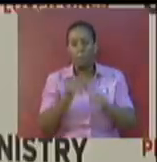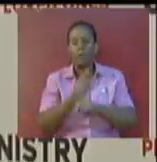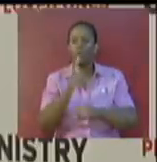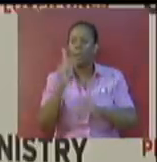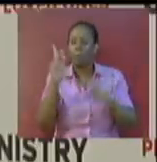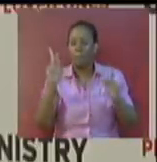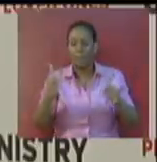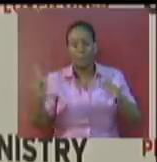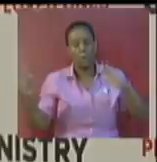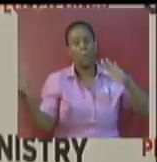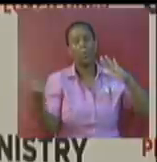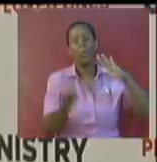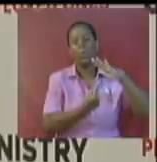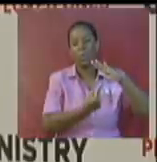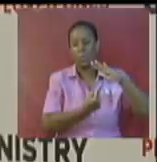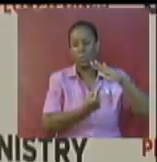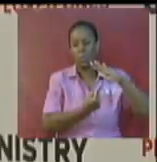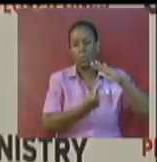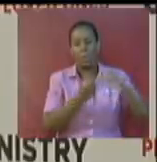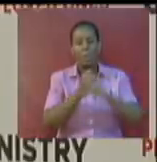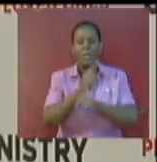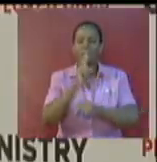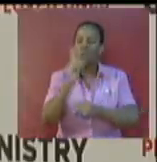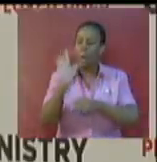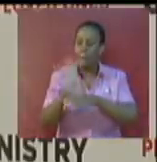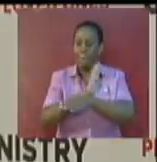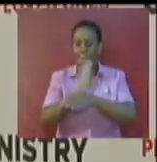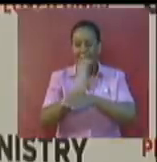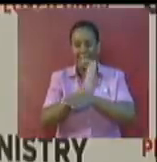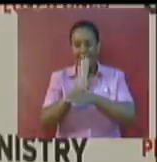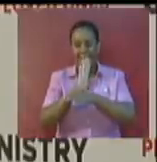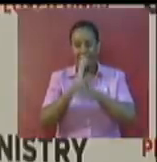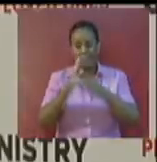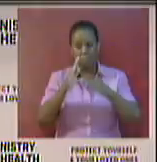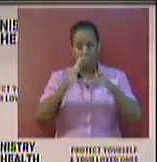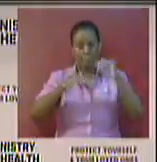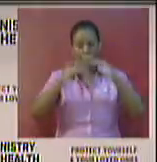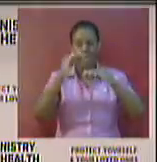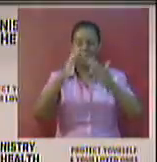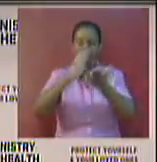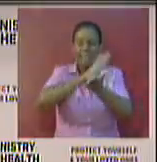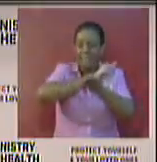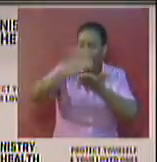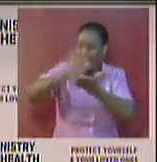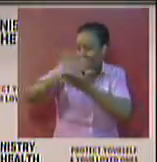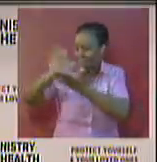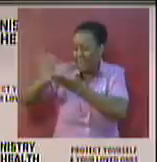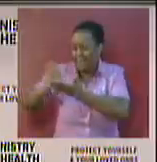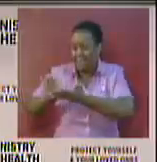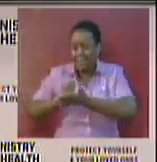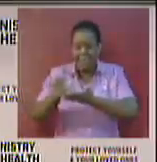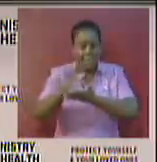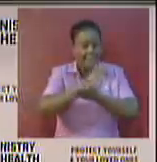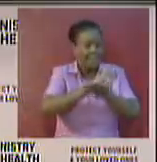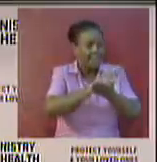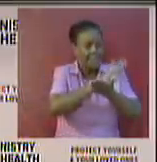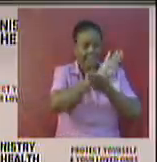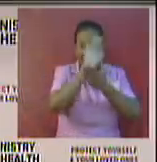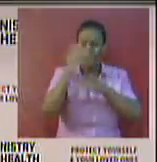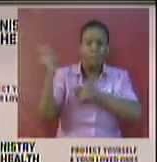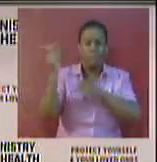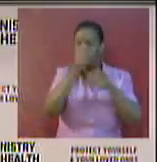itself, the physical environment is sanitized and prepared for work. So, and generally, I'm just going to repeat the thing